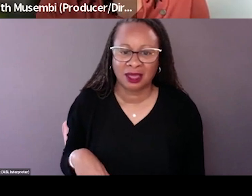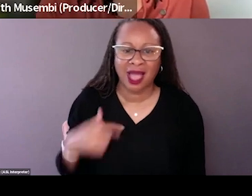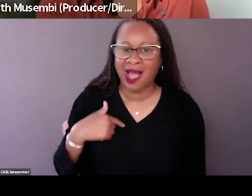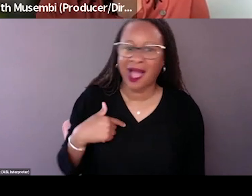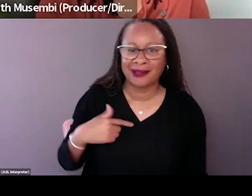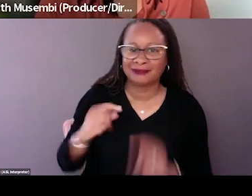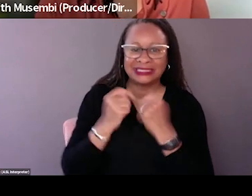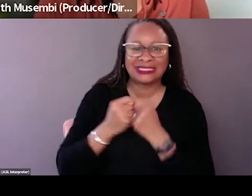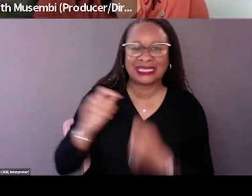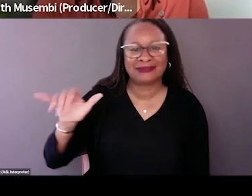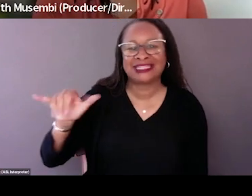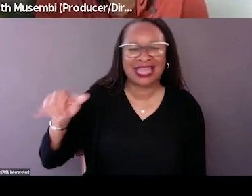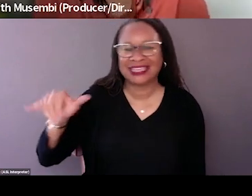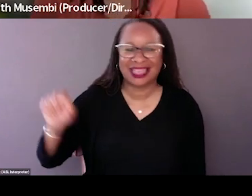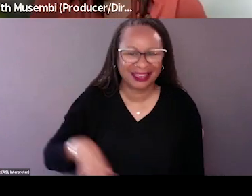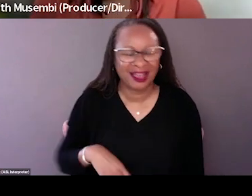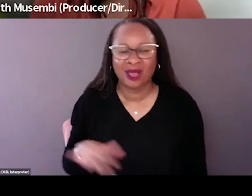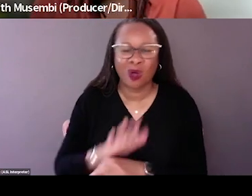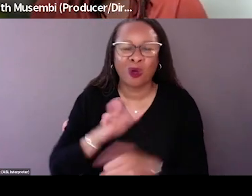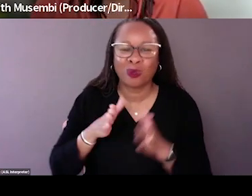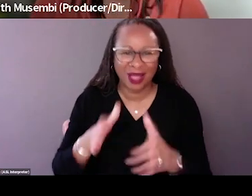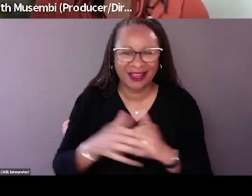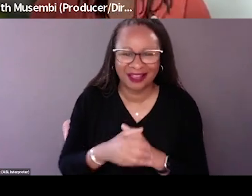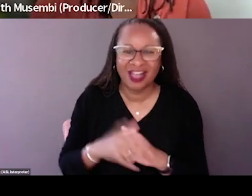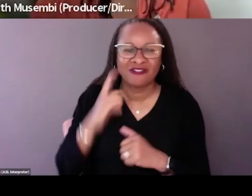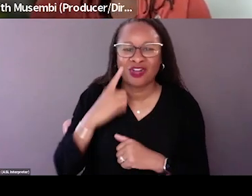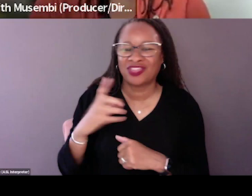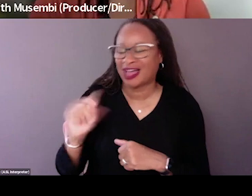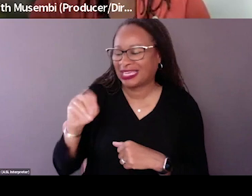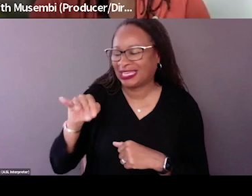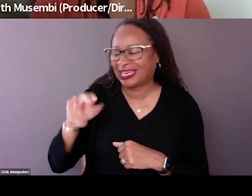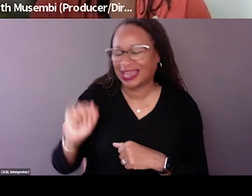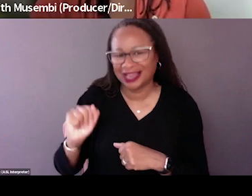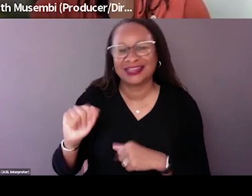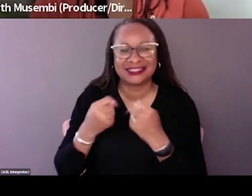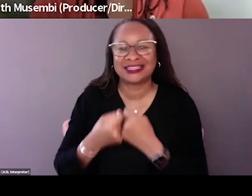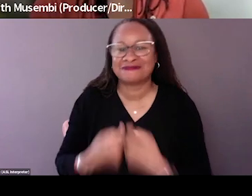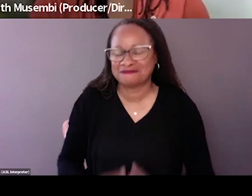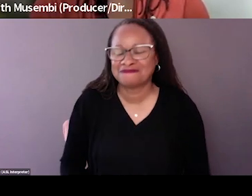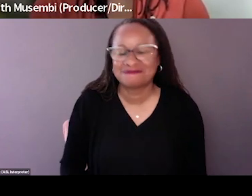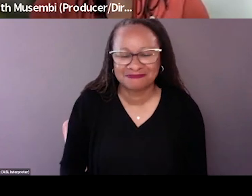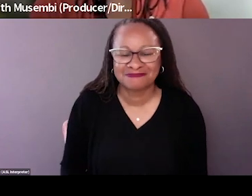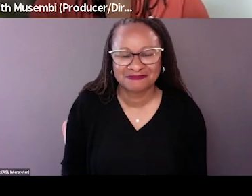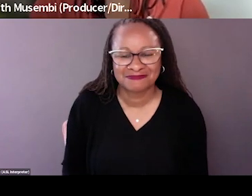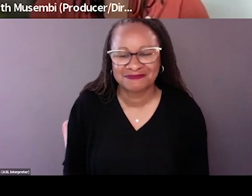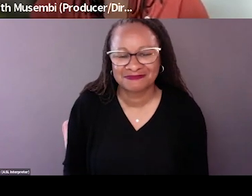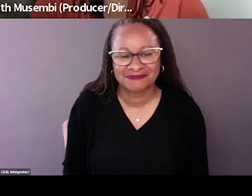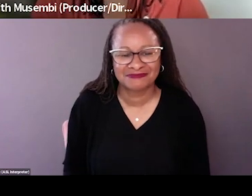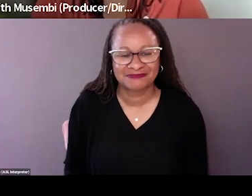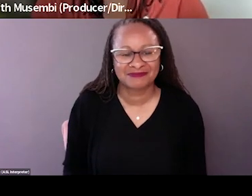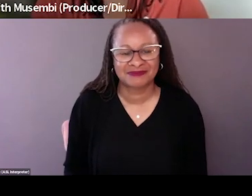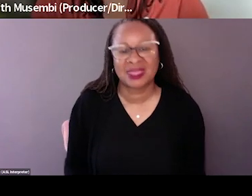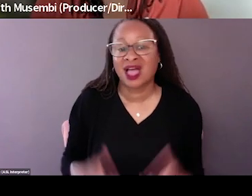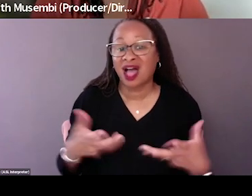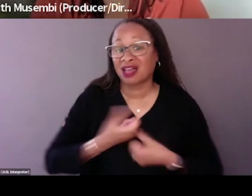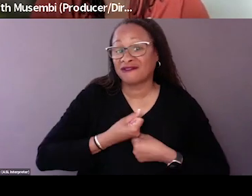hyenas are extraordinary, brilliant. Yeah, absolutely. There's a lot of emotion and